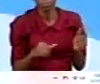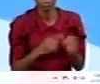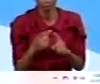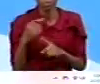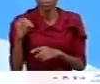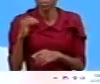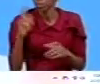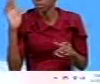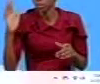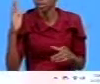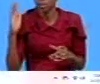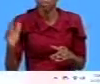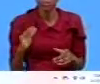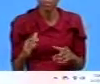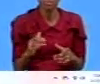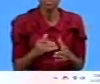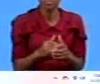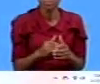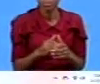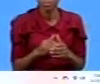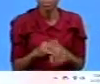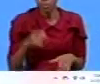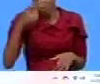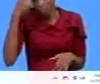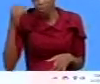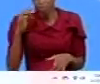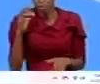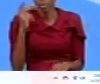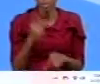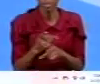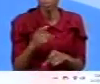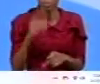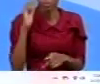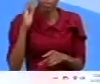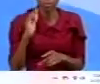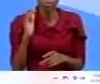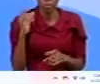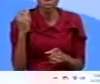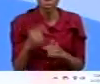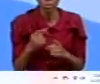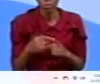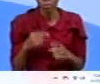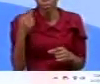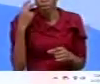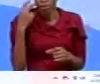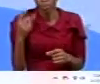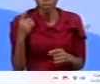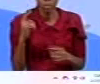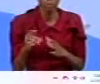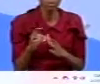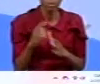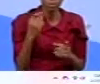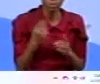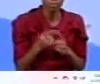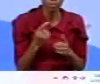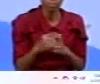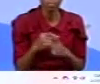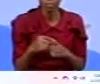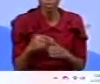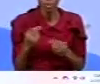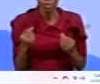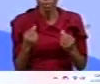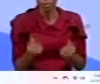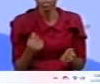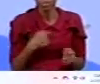thy precepts, quicken me, O Lord, according to thy loving kindness. Thy word is true from the beginning, and every one of thy righteous